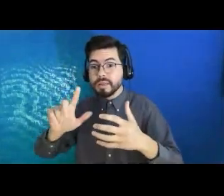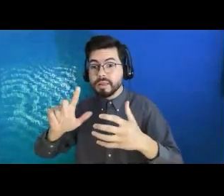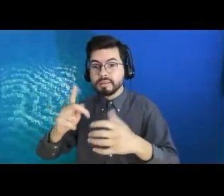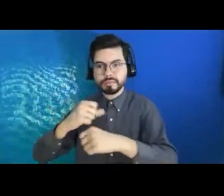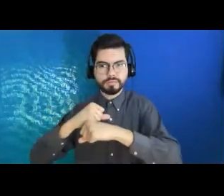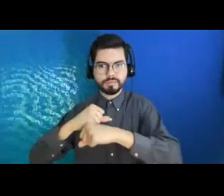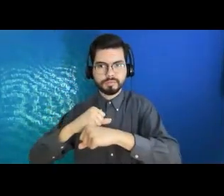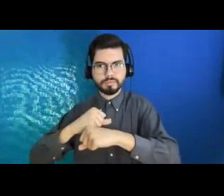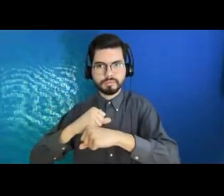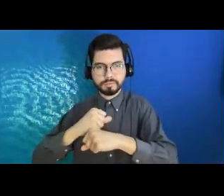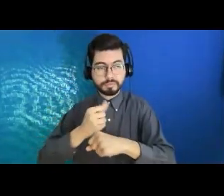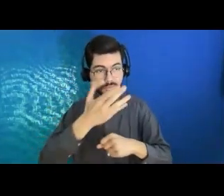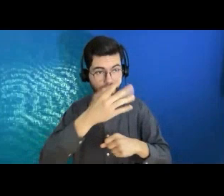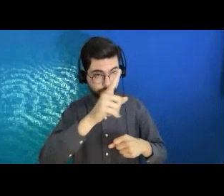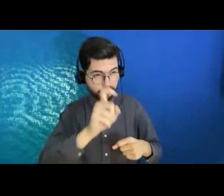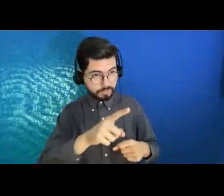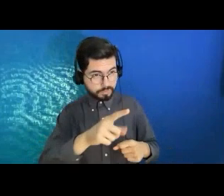Yeah, there's a question.